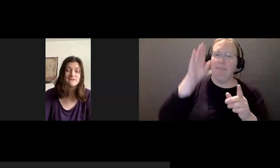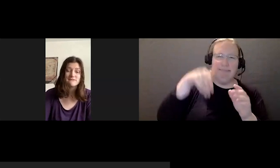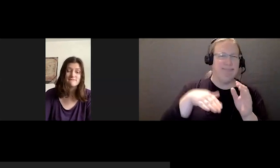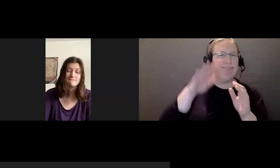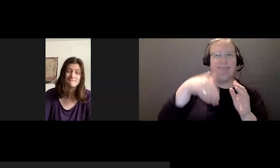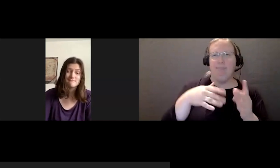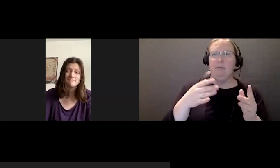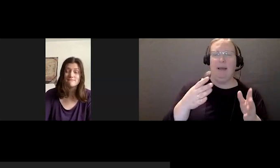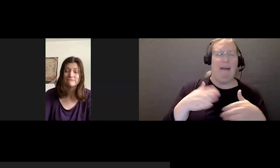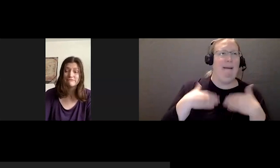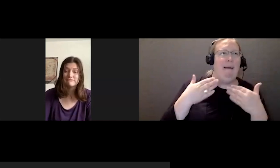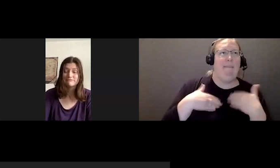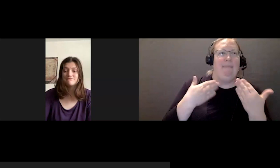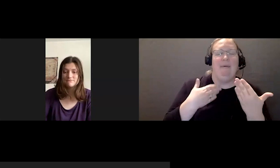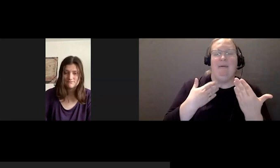sorrows.